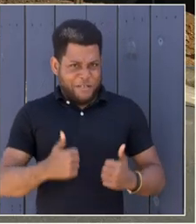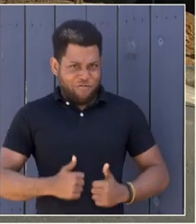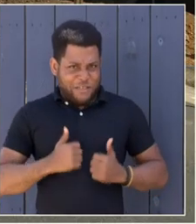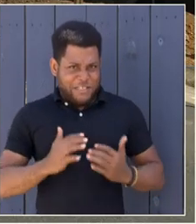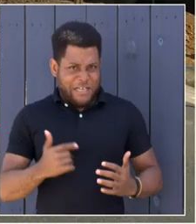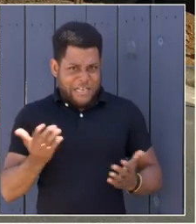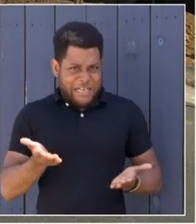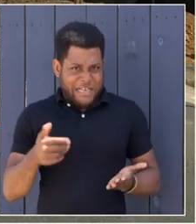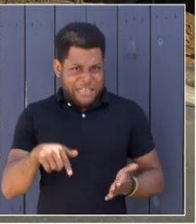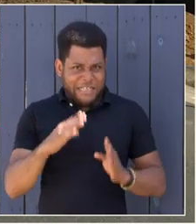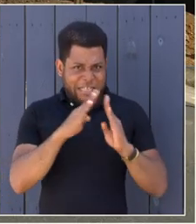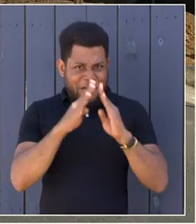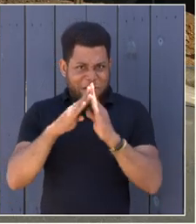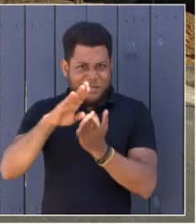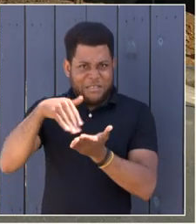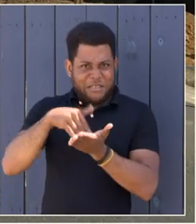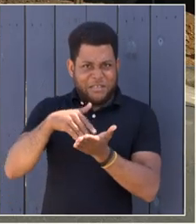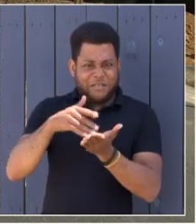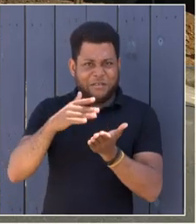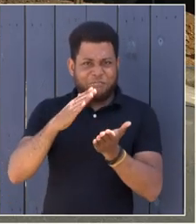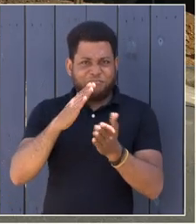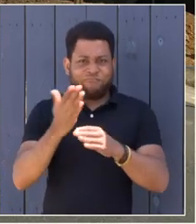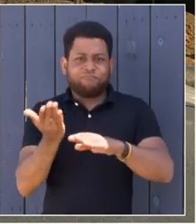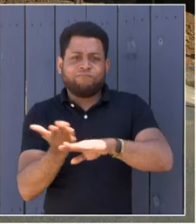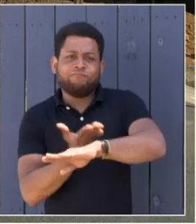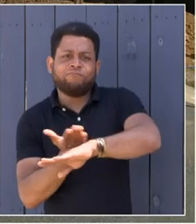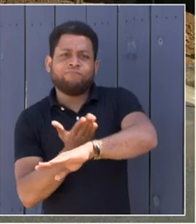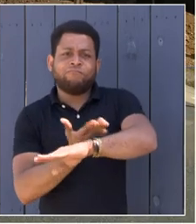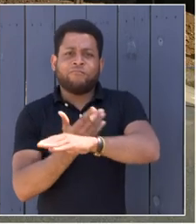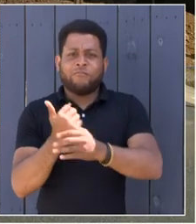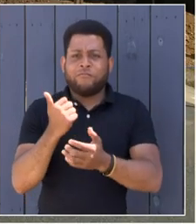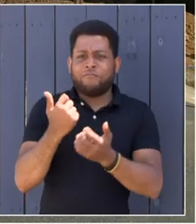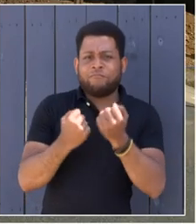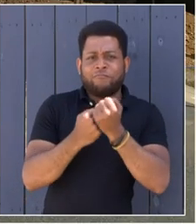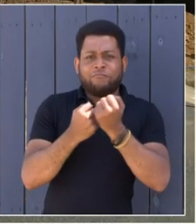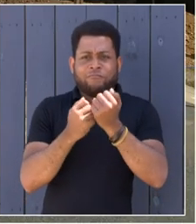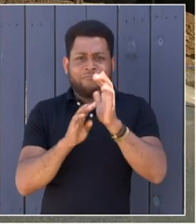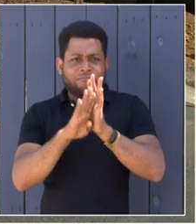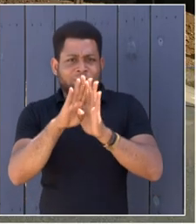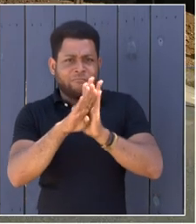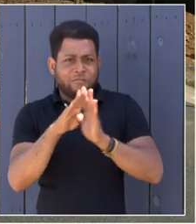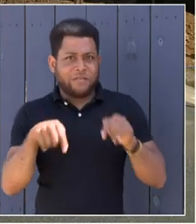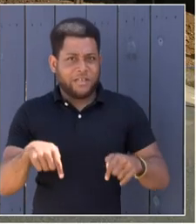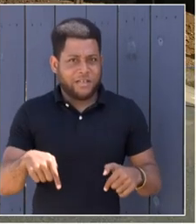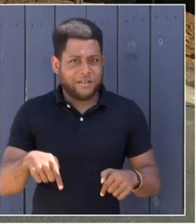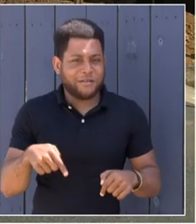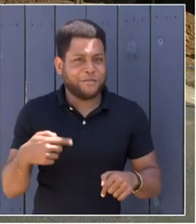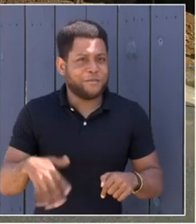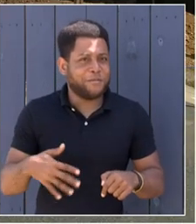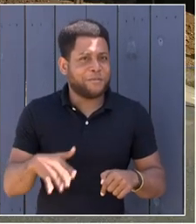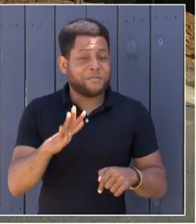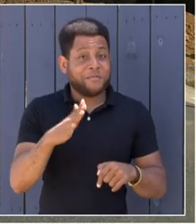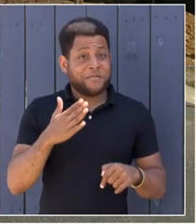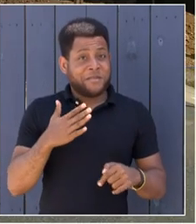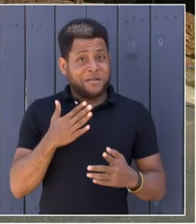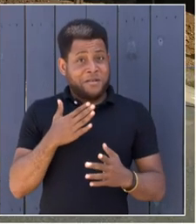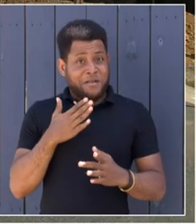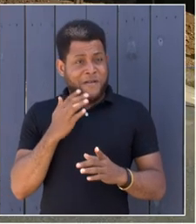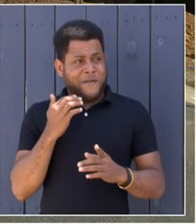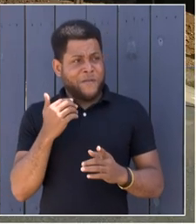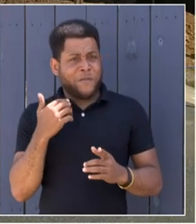and economic growth. This is a personal journey for me as I pursue the path to home ownership here at